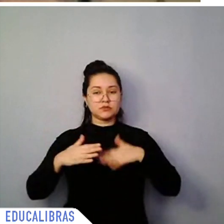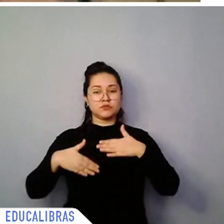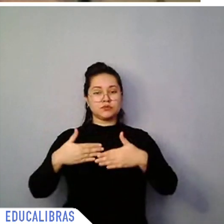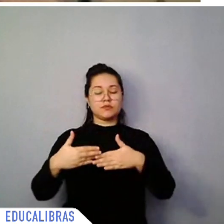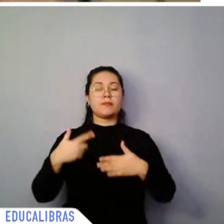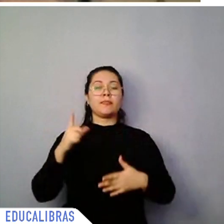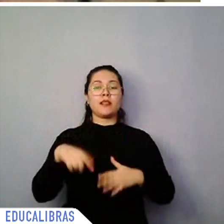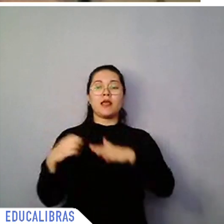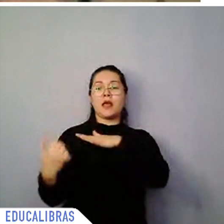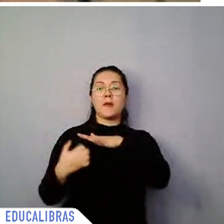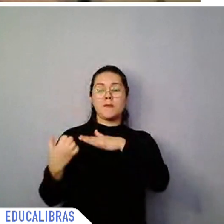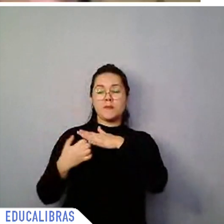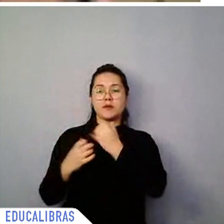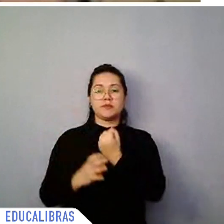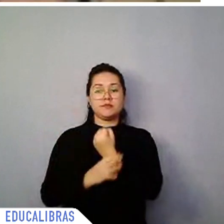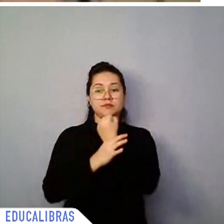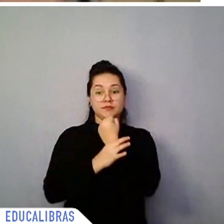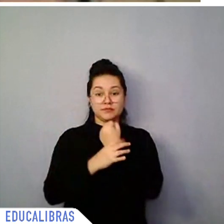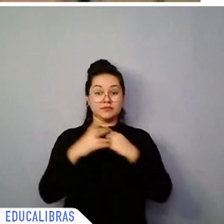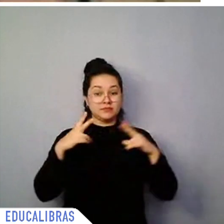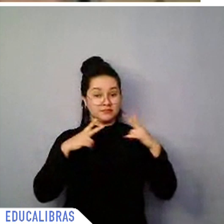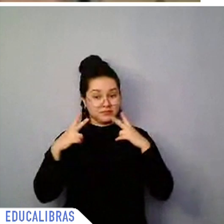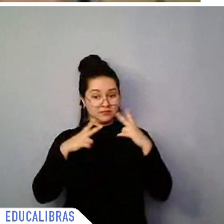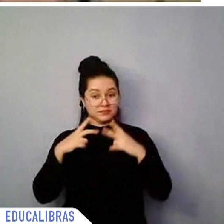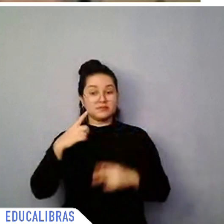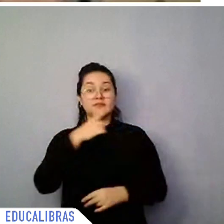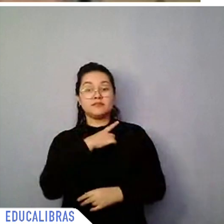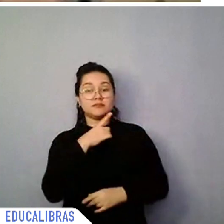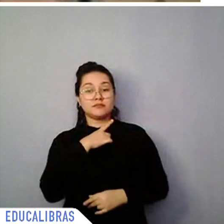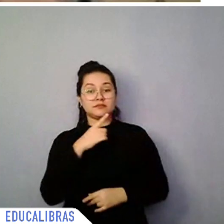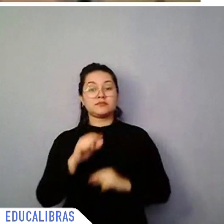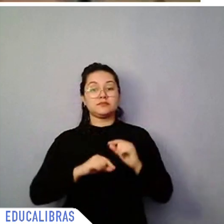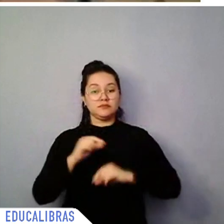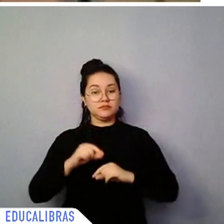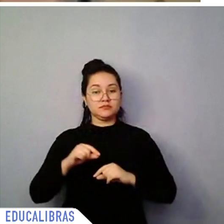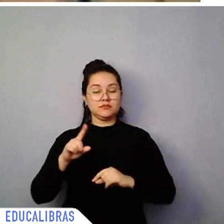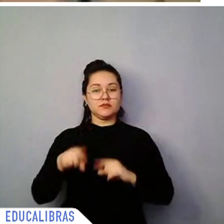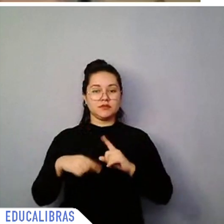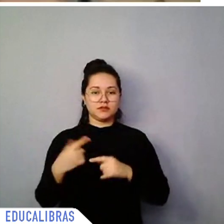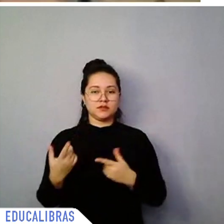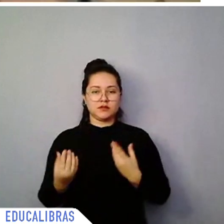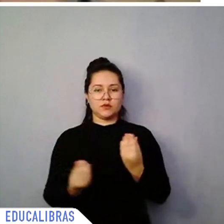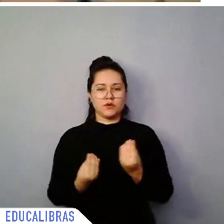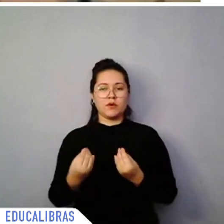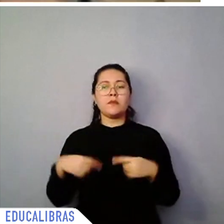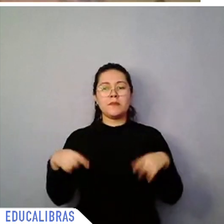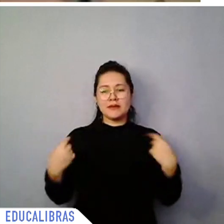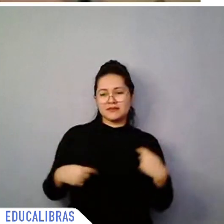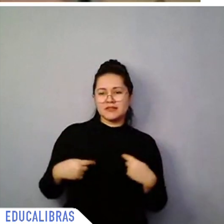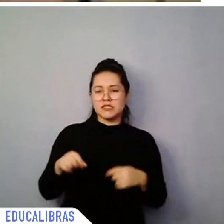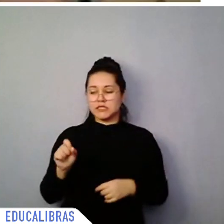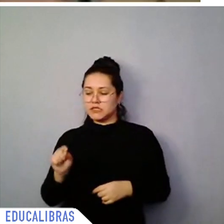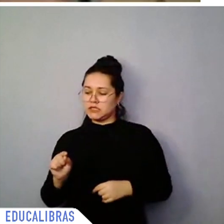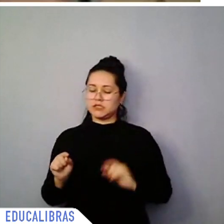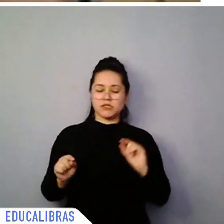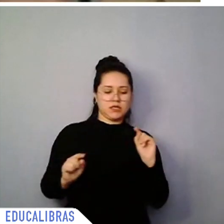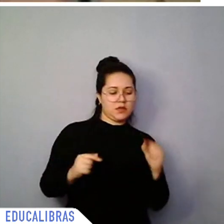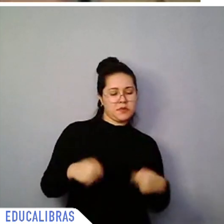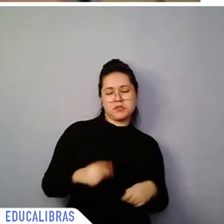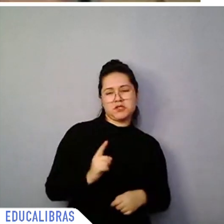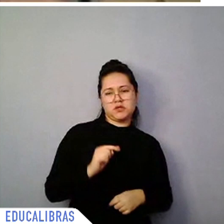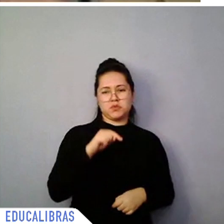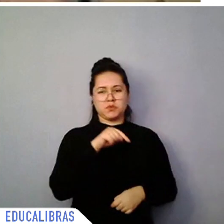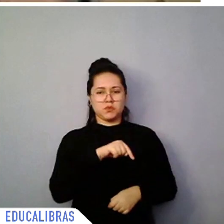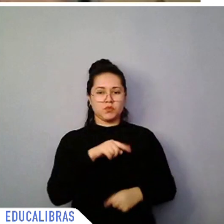out there already. The private sector will help one side, won't necessarily